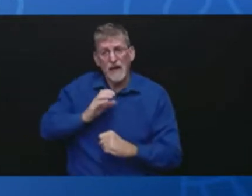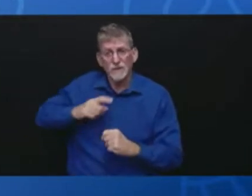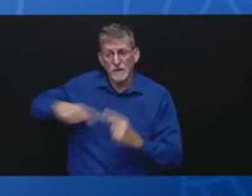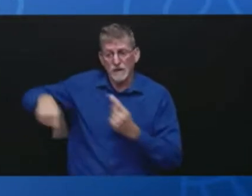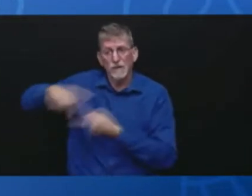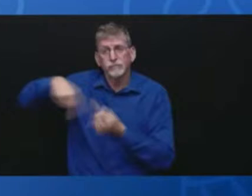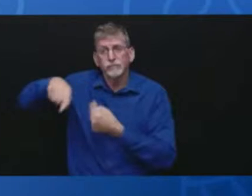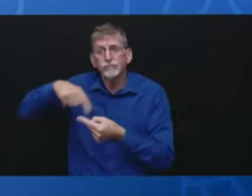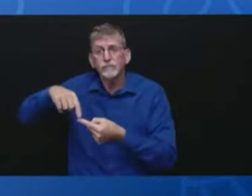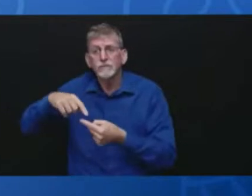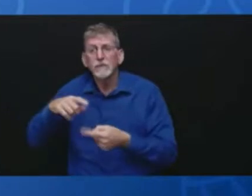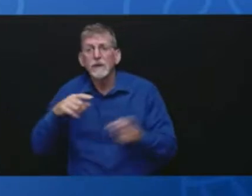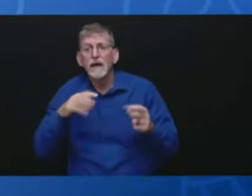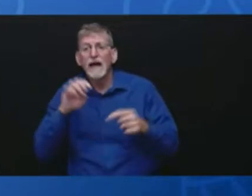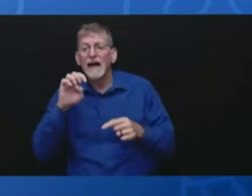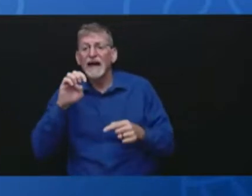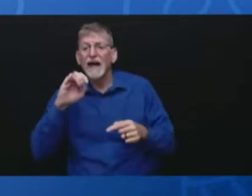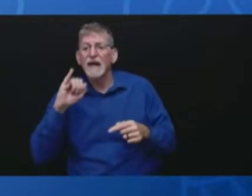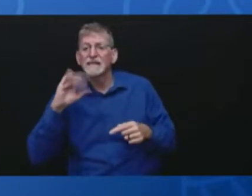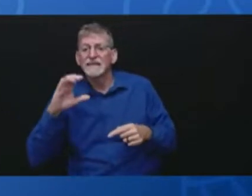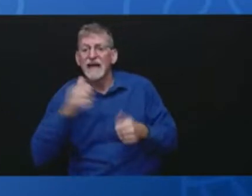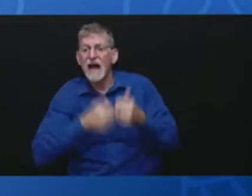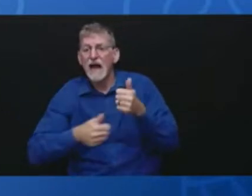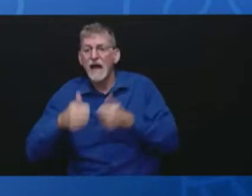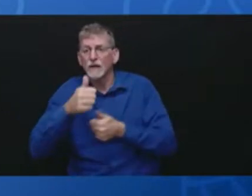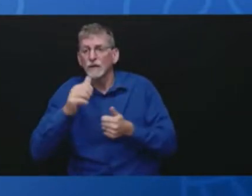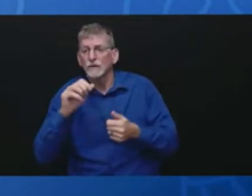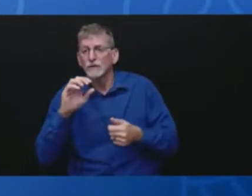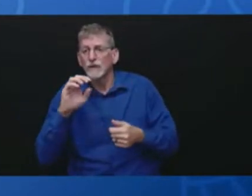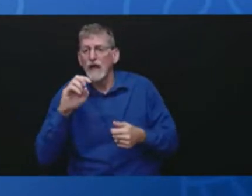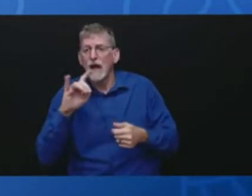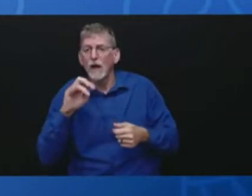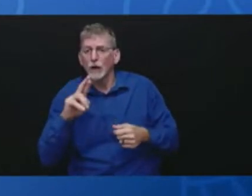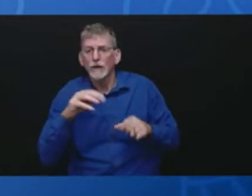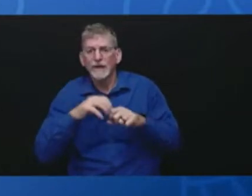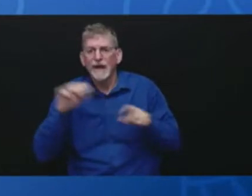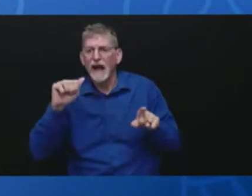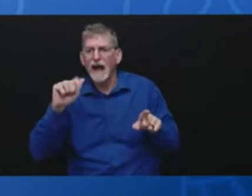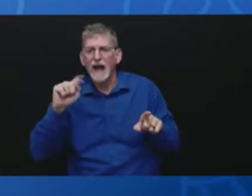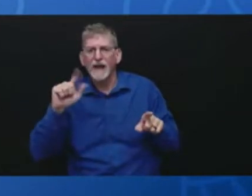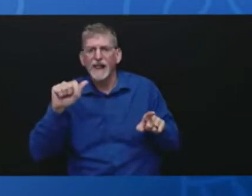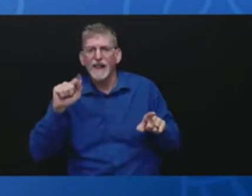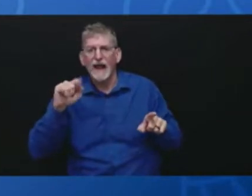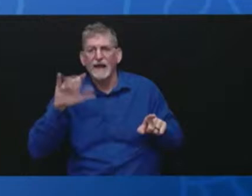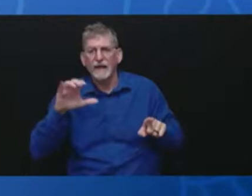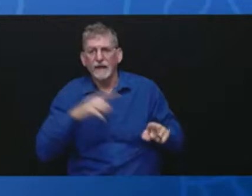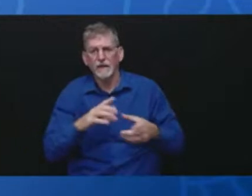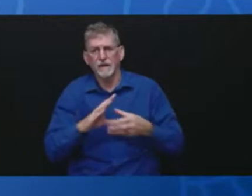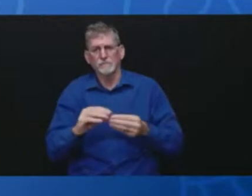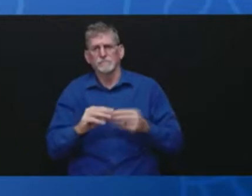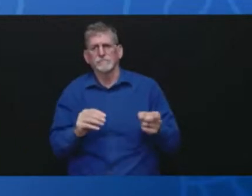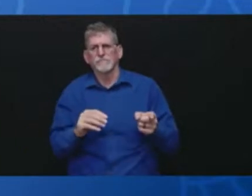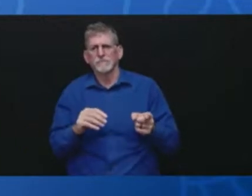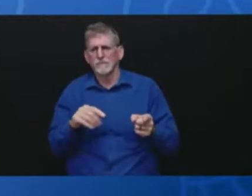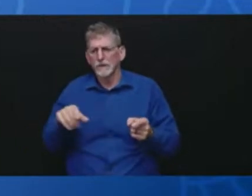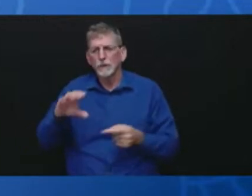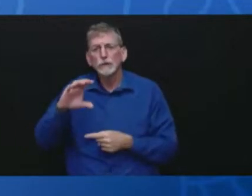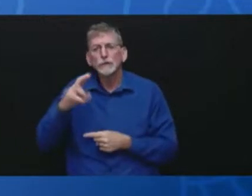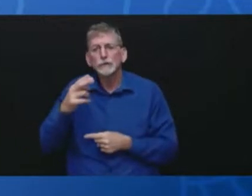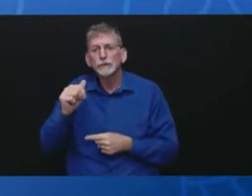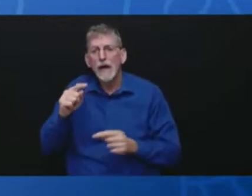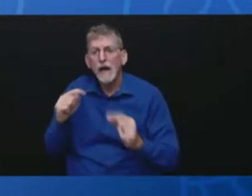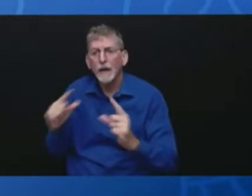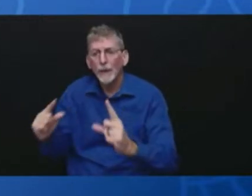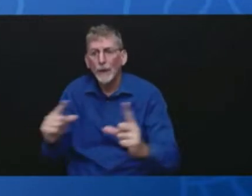this signal chat over a course of several days. And we should note that Mr. Goldberg did